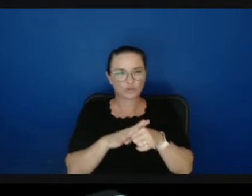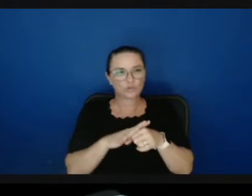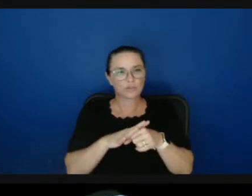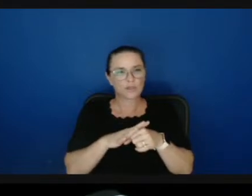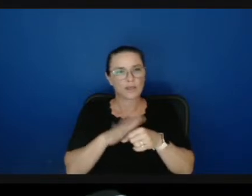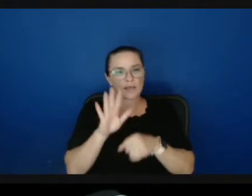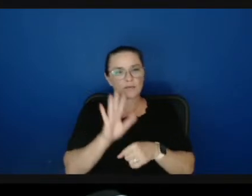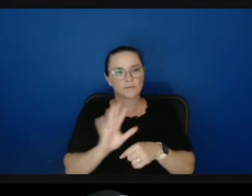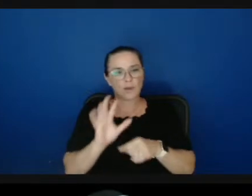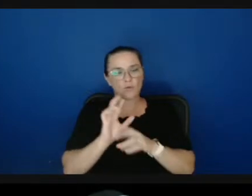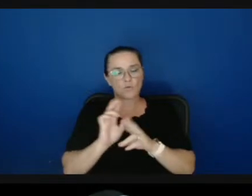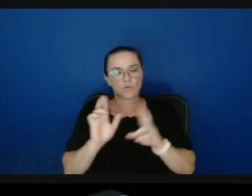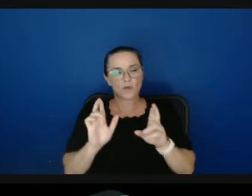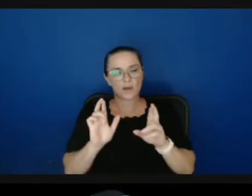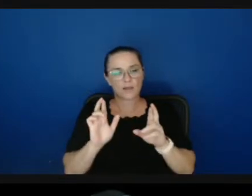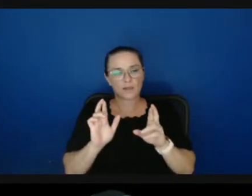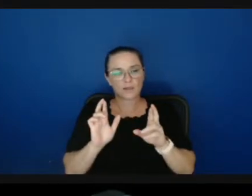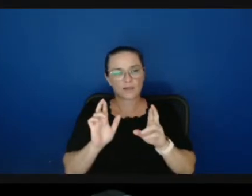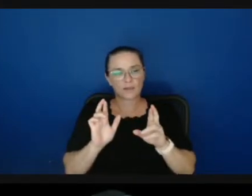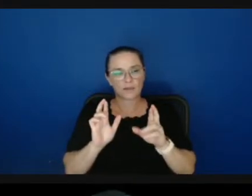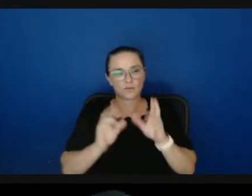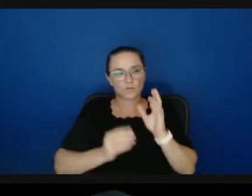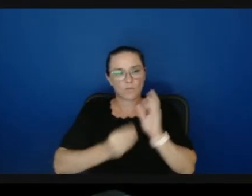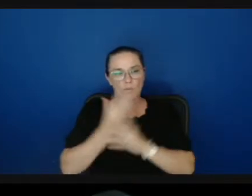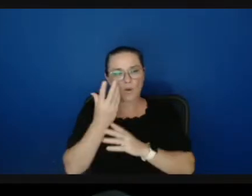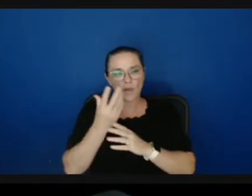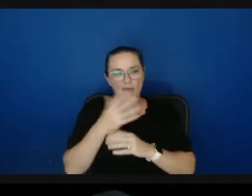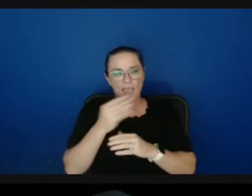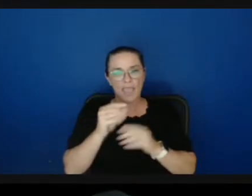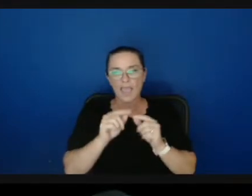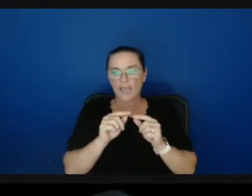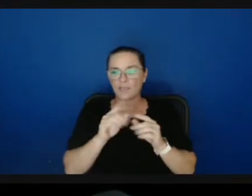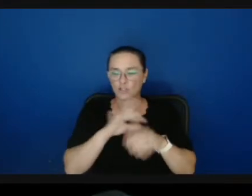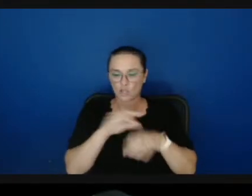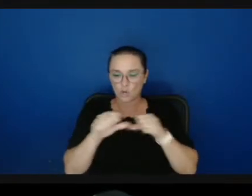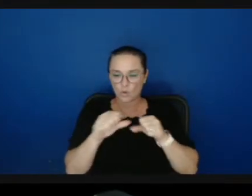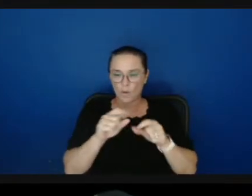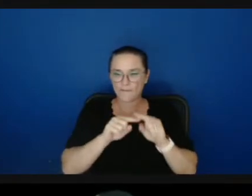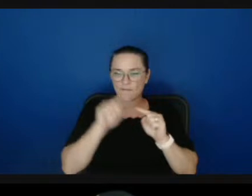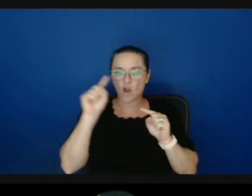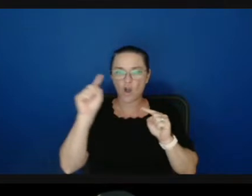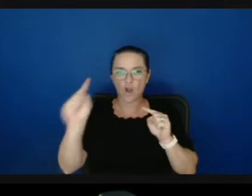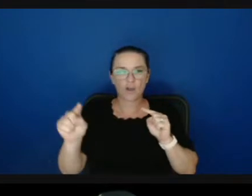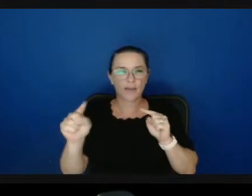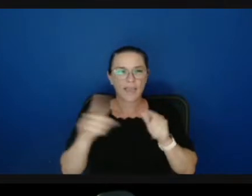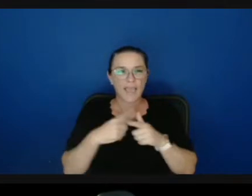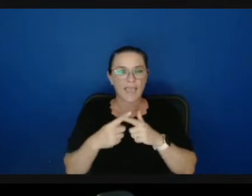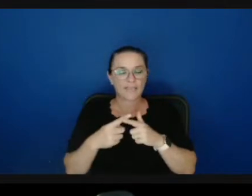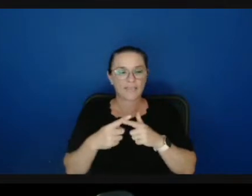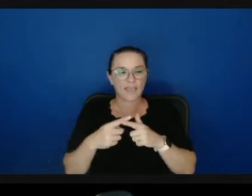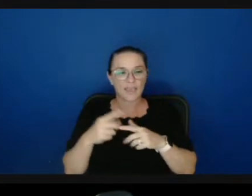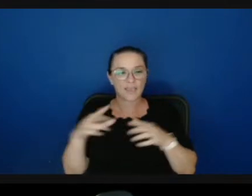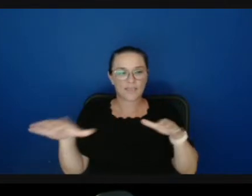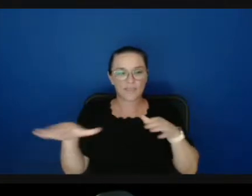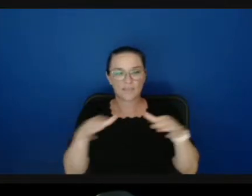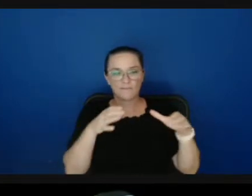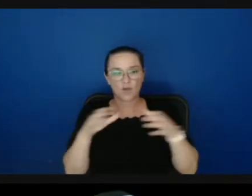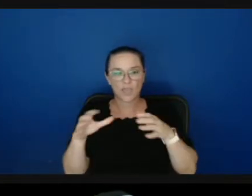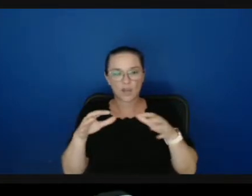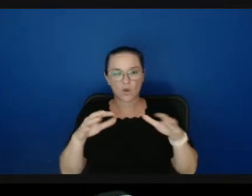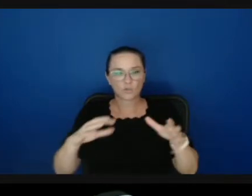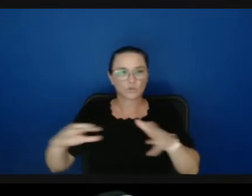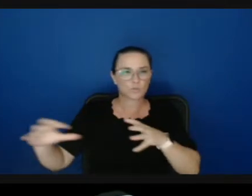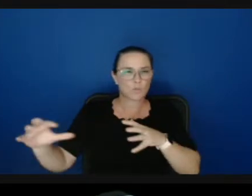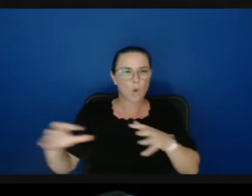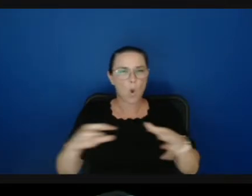ready to go, and then there's a faraway earthquake. Now suddenly the whole volcano starts rocking together as a whole.